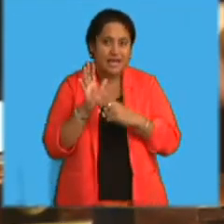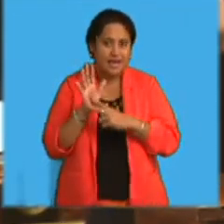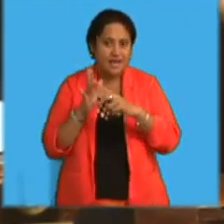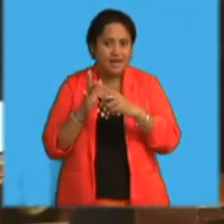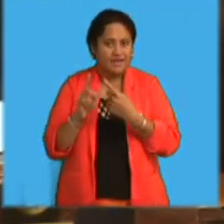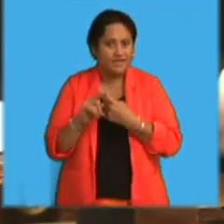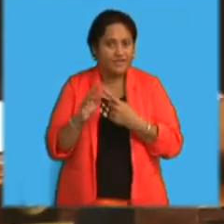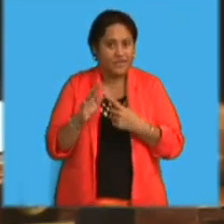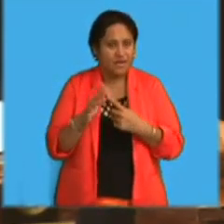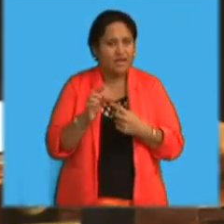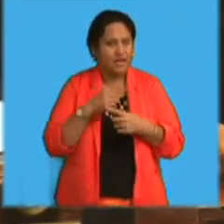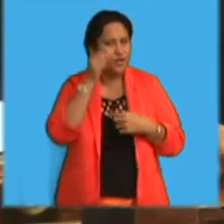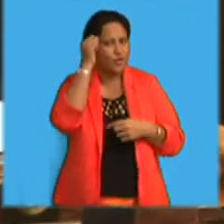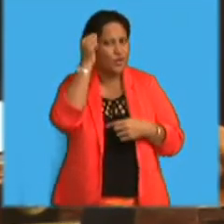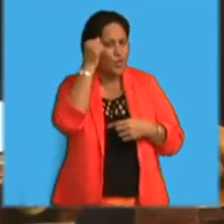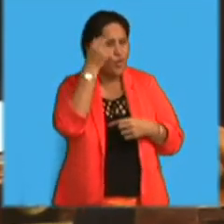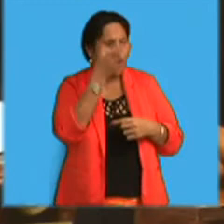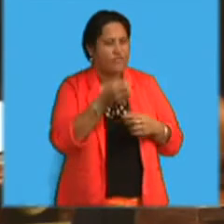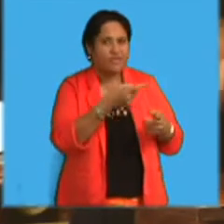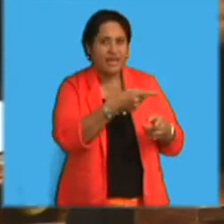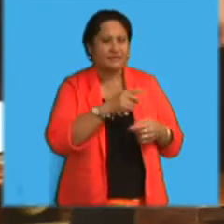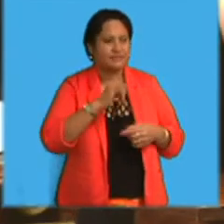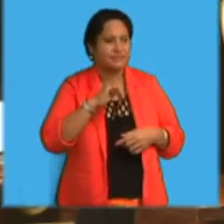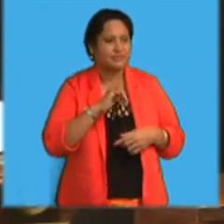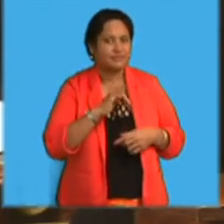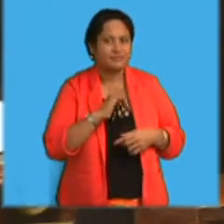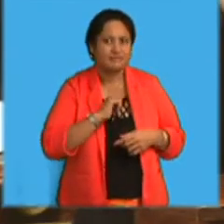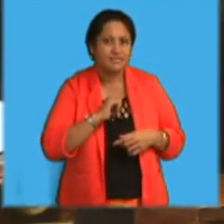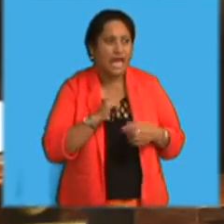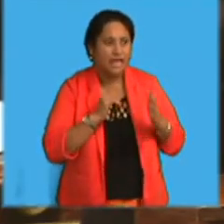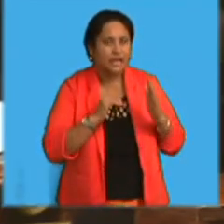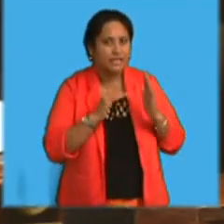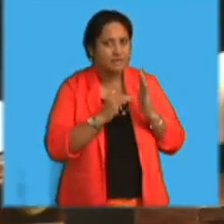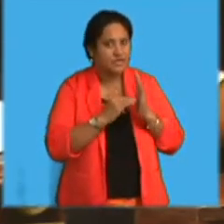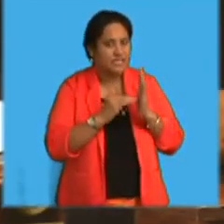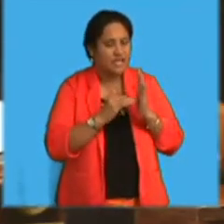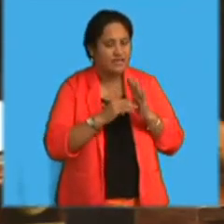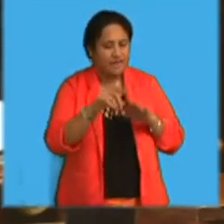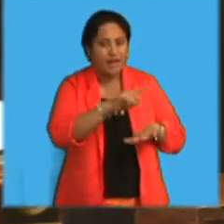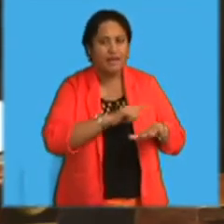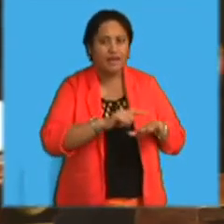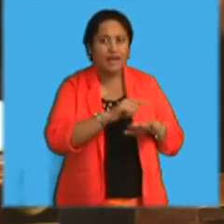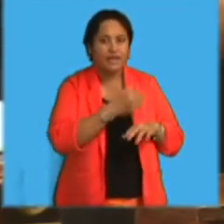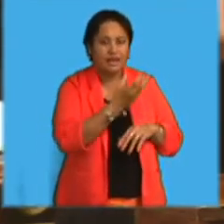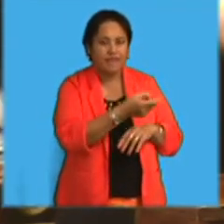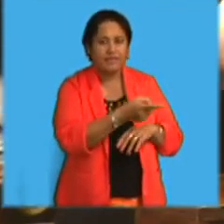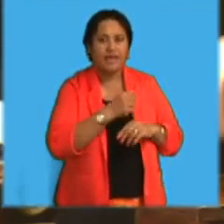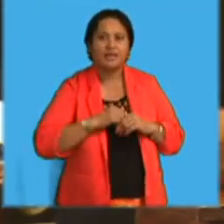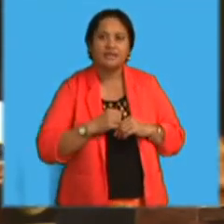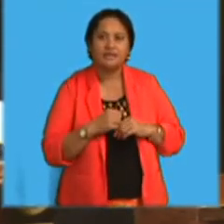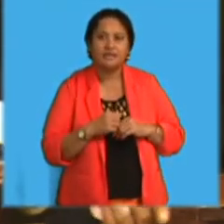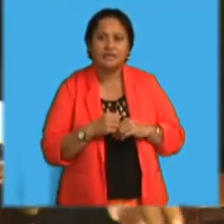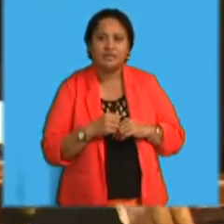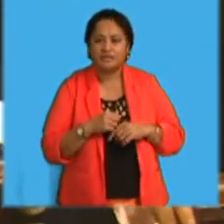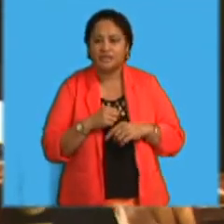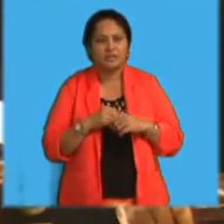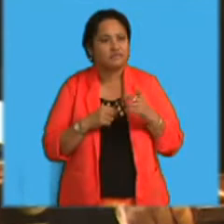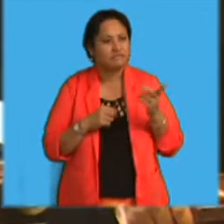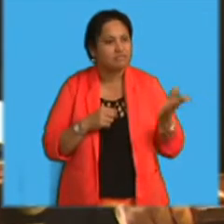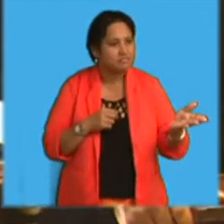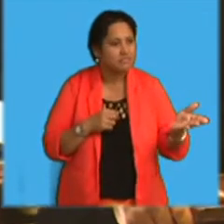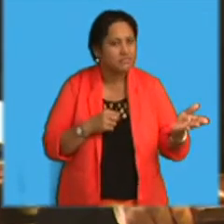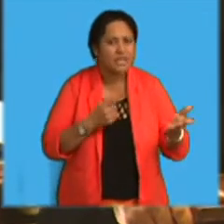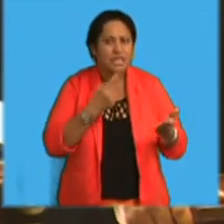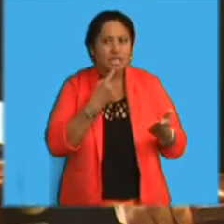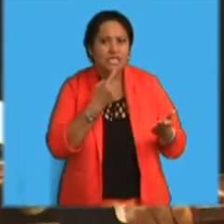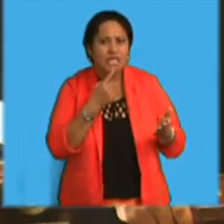of the reserves that are available in that area. It is very naive of Honourable Gavoka to ask a regulator to undertake